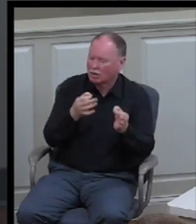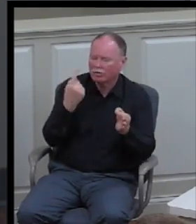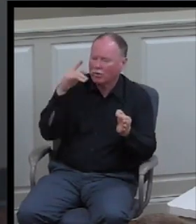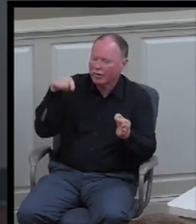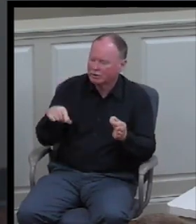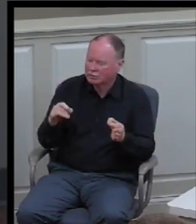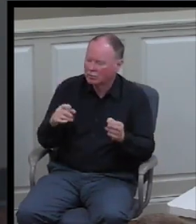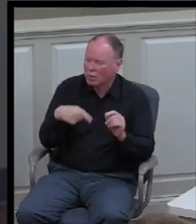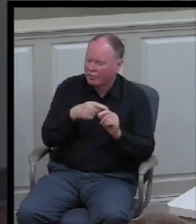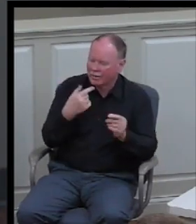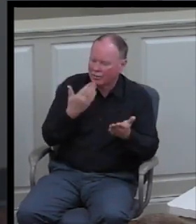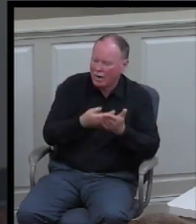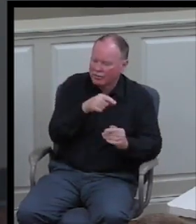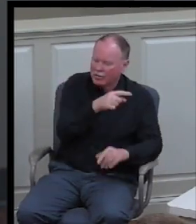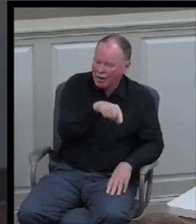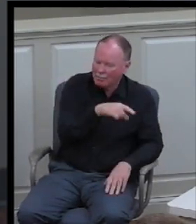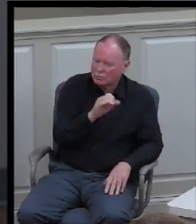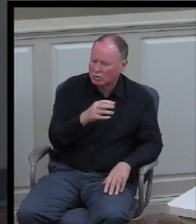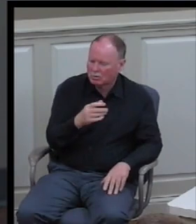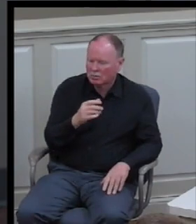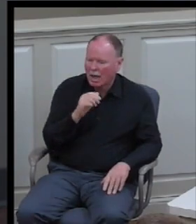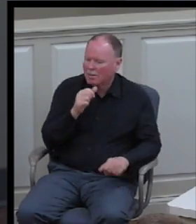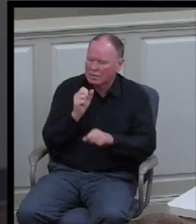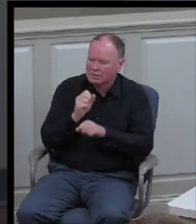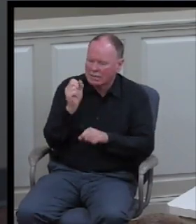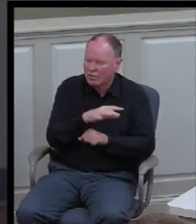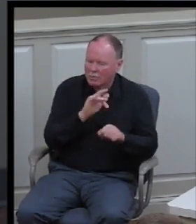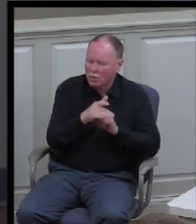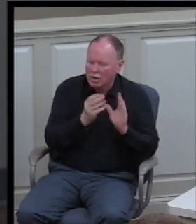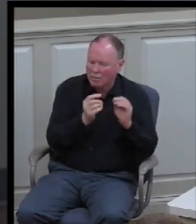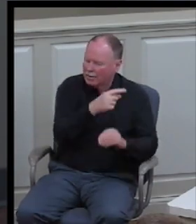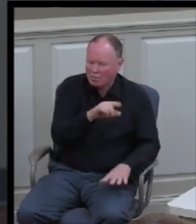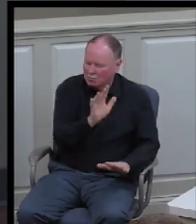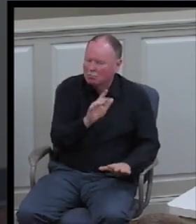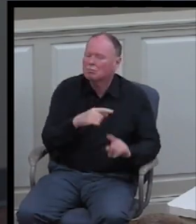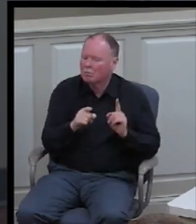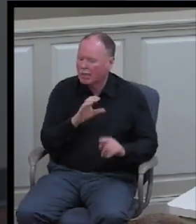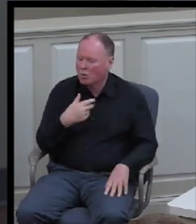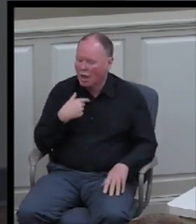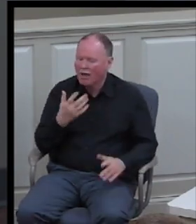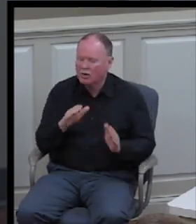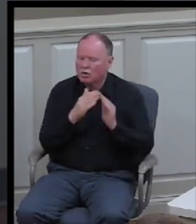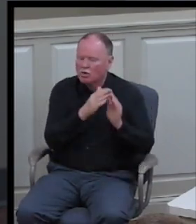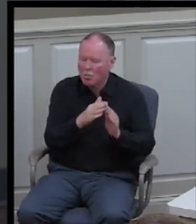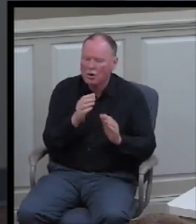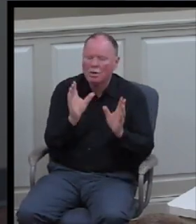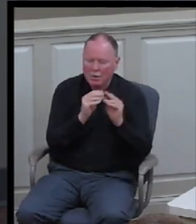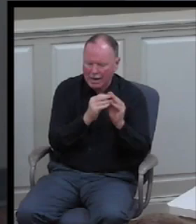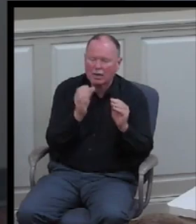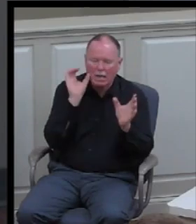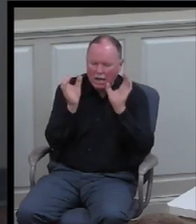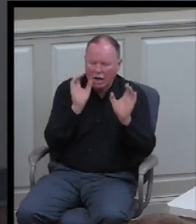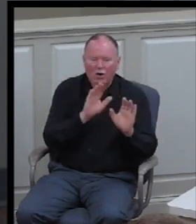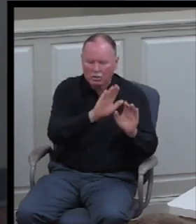it lands in their forum. So we're not really sending them an advanced copy at this point. They're going to have a public hearing and hear all the evidence